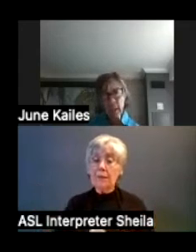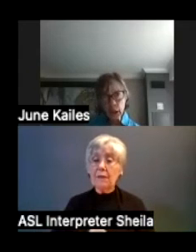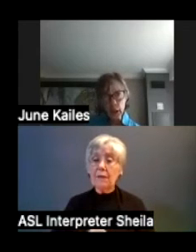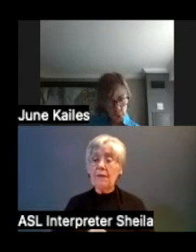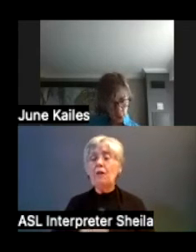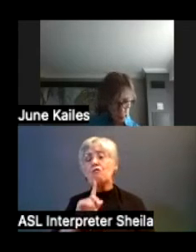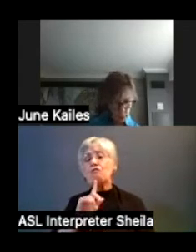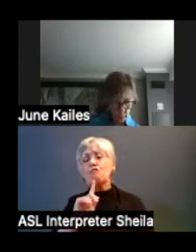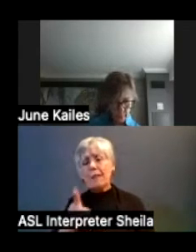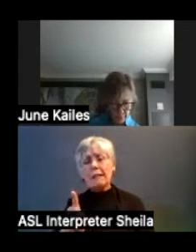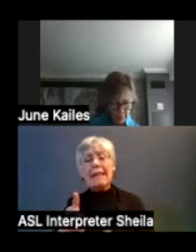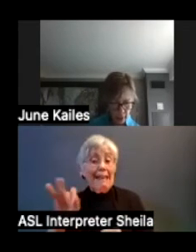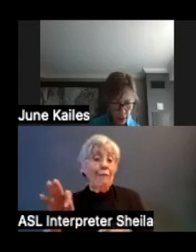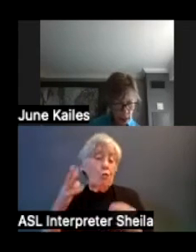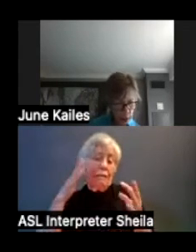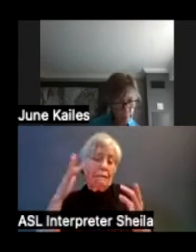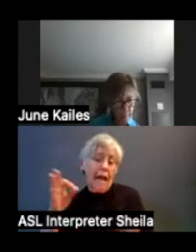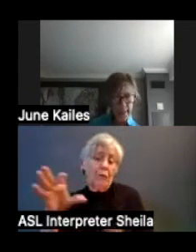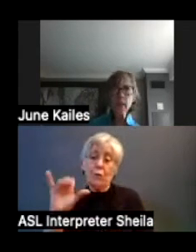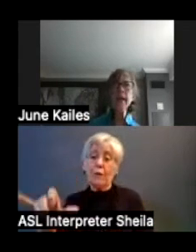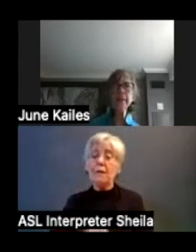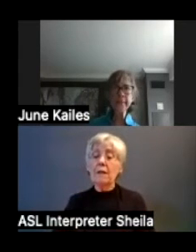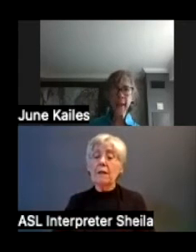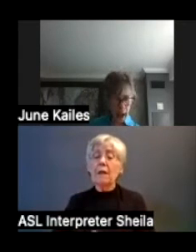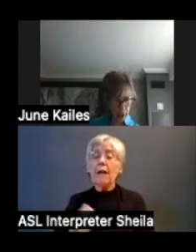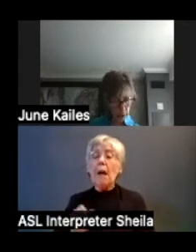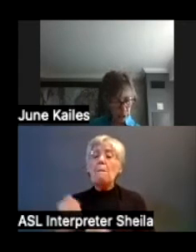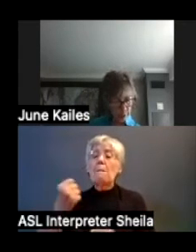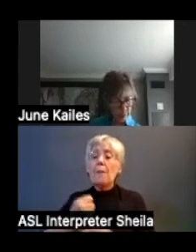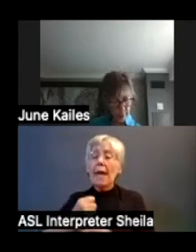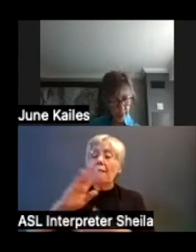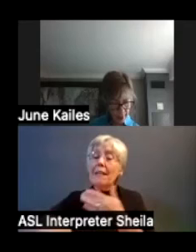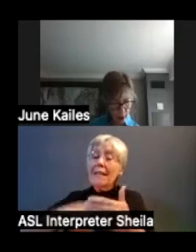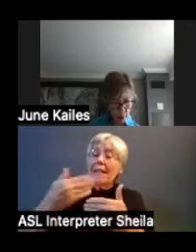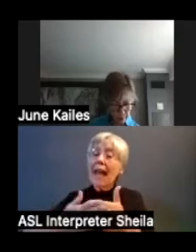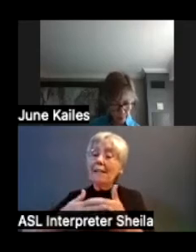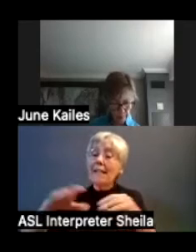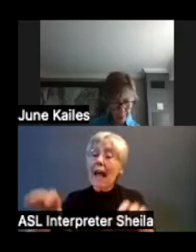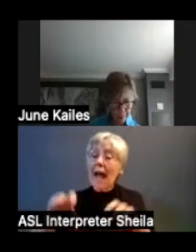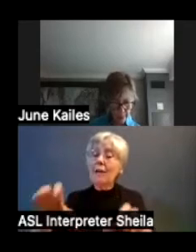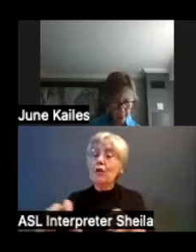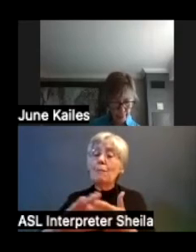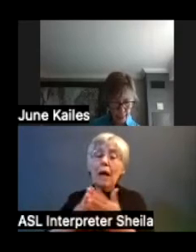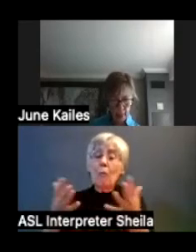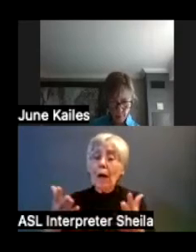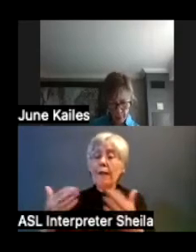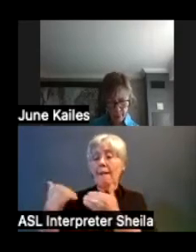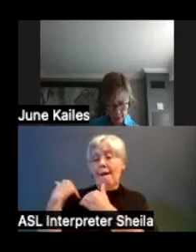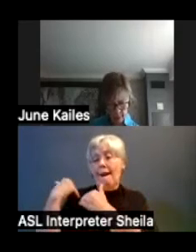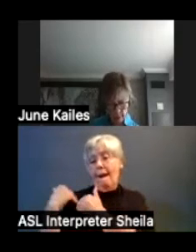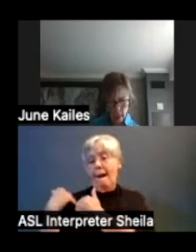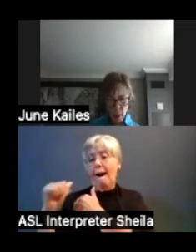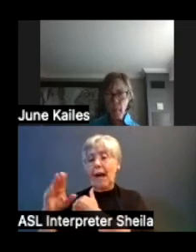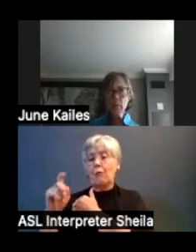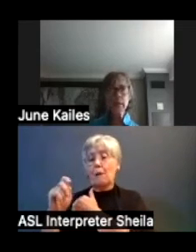if you choose to really make your next action accountability and takeaway